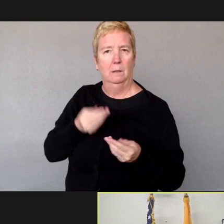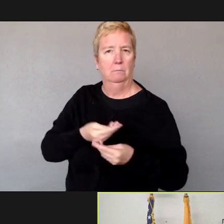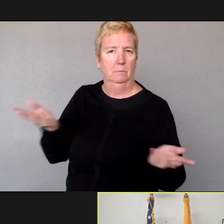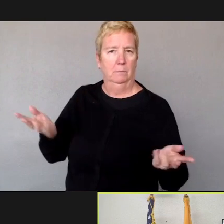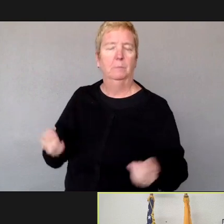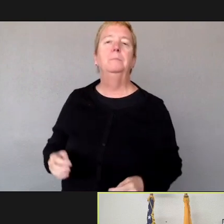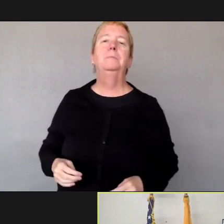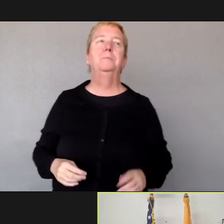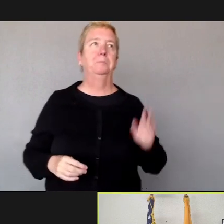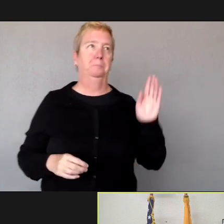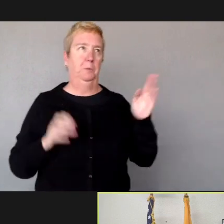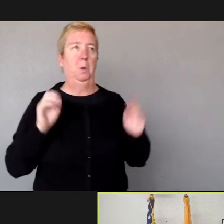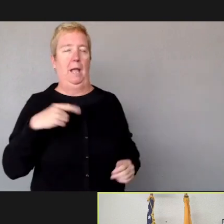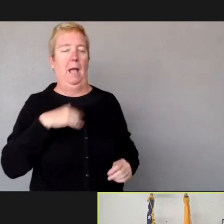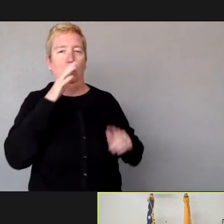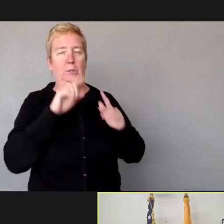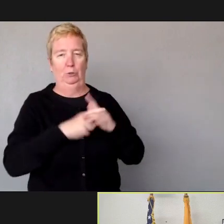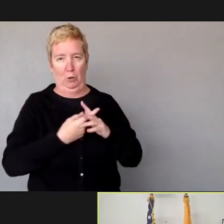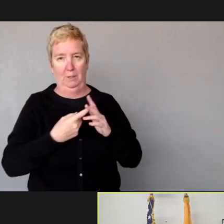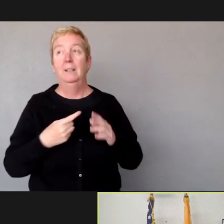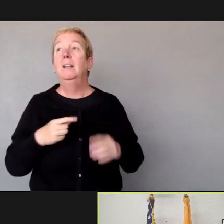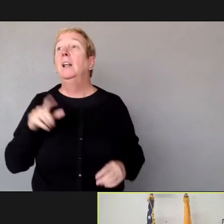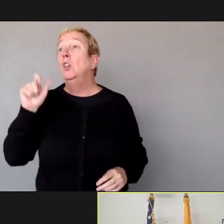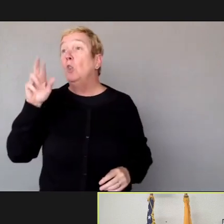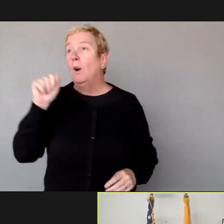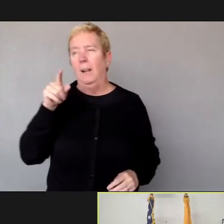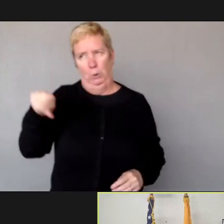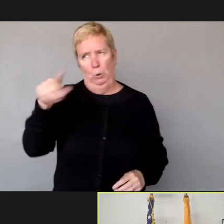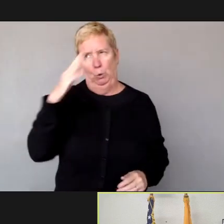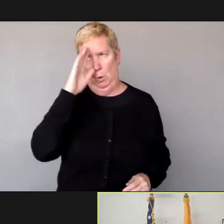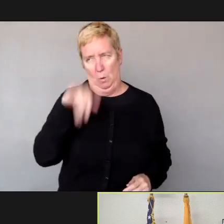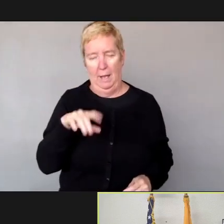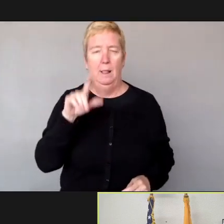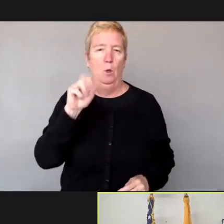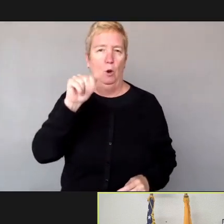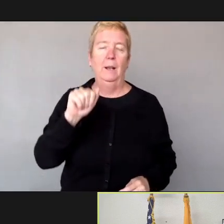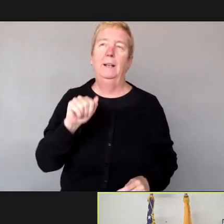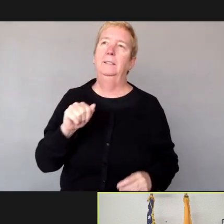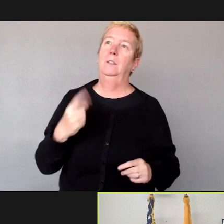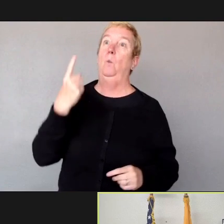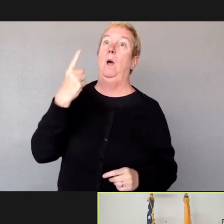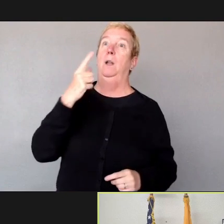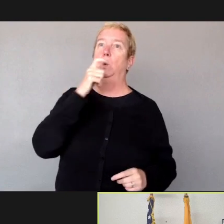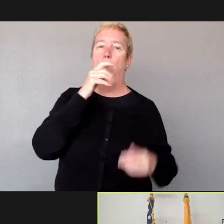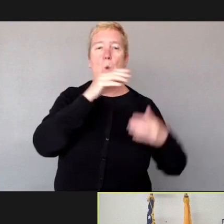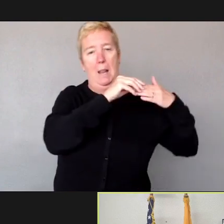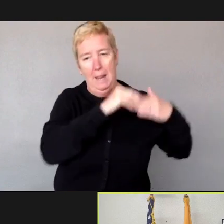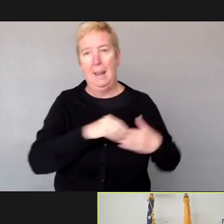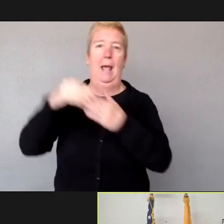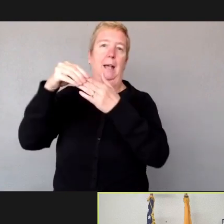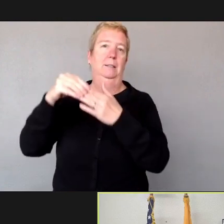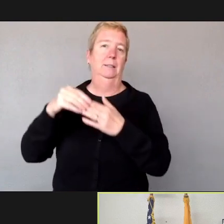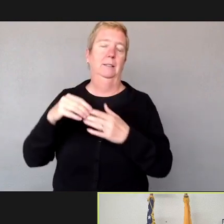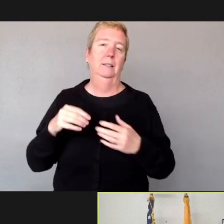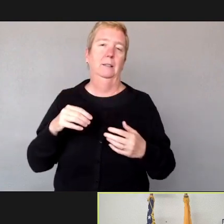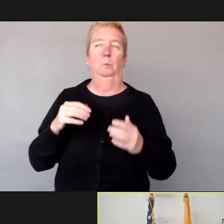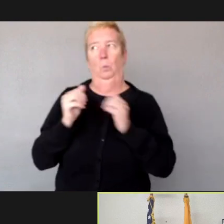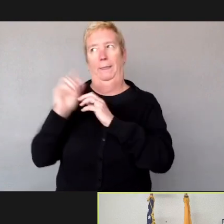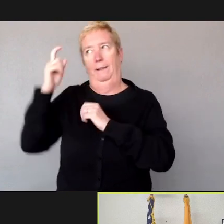I'll start. Laura, as you all know very, very well, was the person who led us along with the